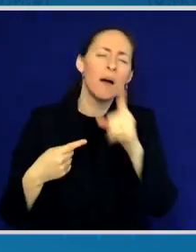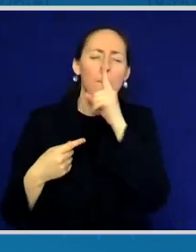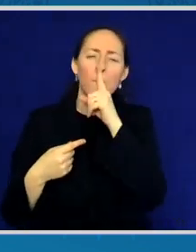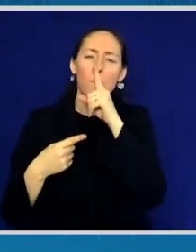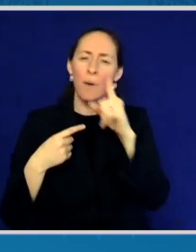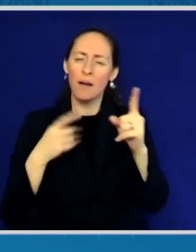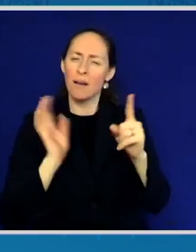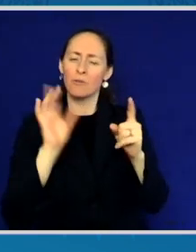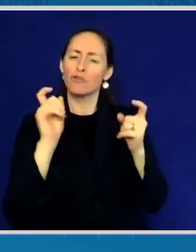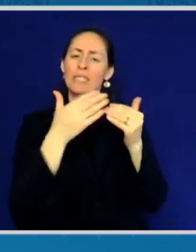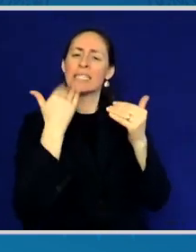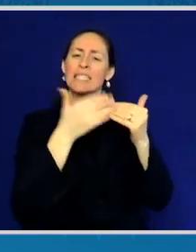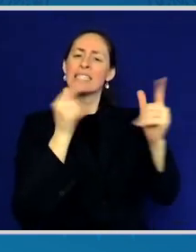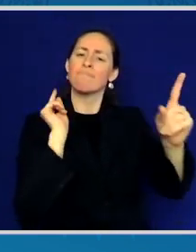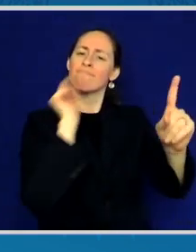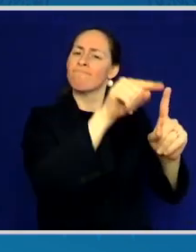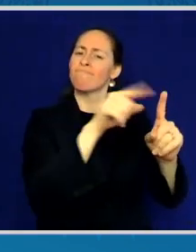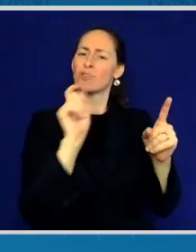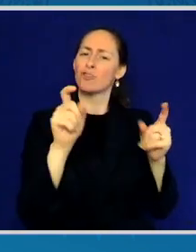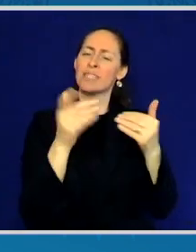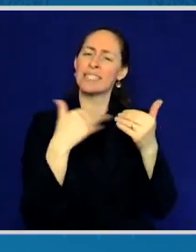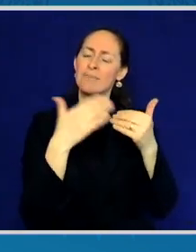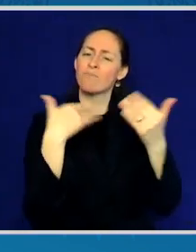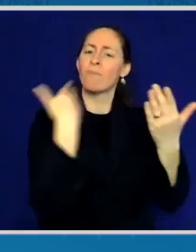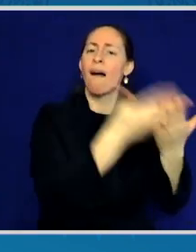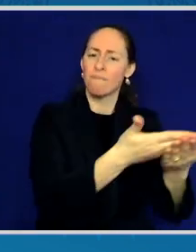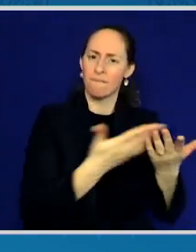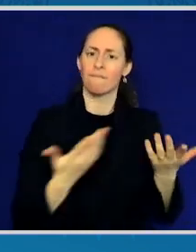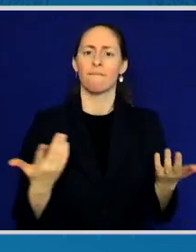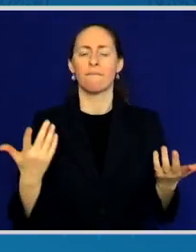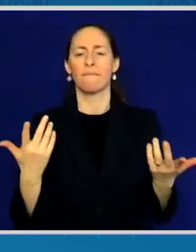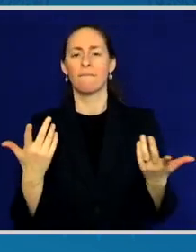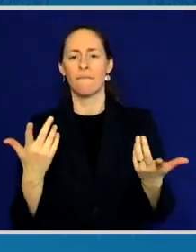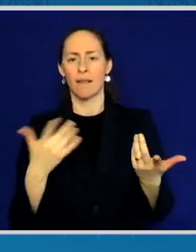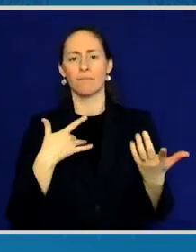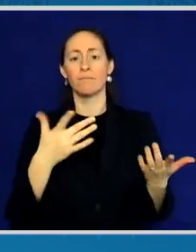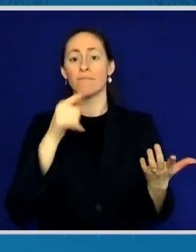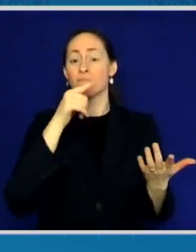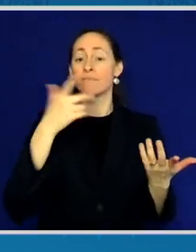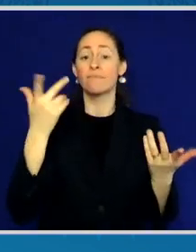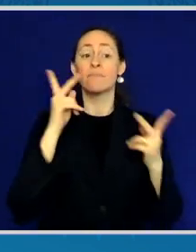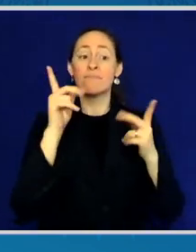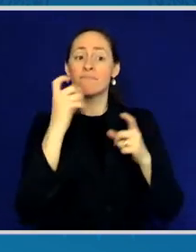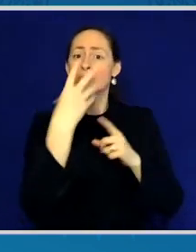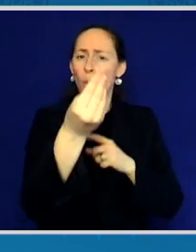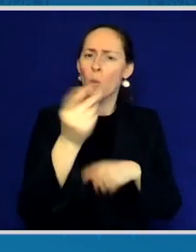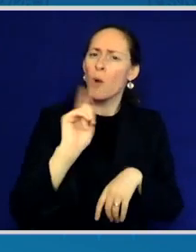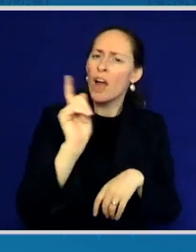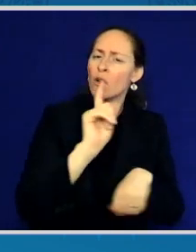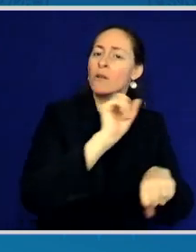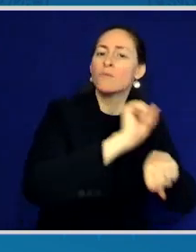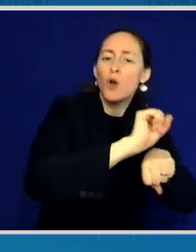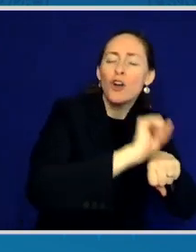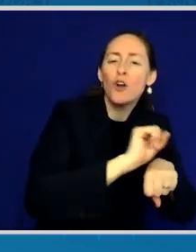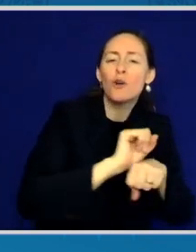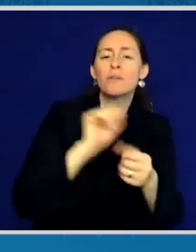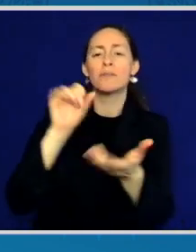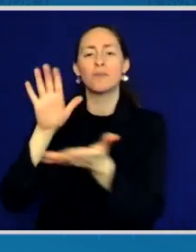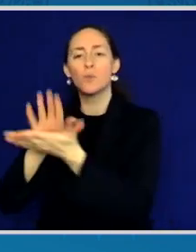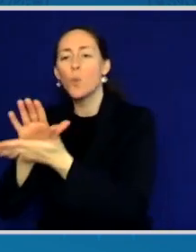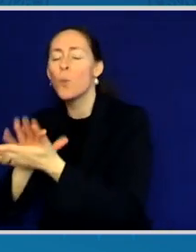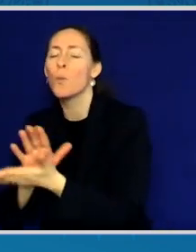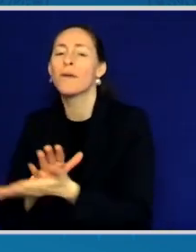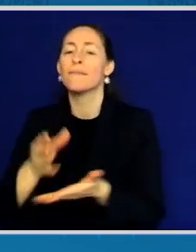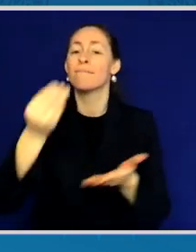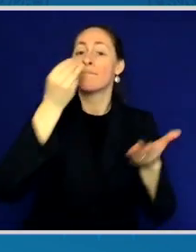and with some level of ease, because usually where people need to go is they need to go to work, their children need to go to school, they need to go to the grocery